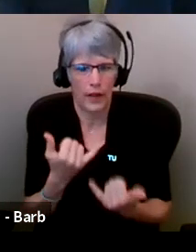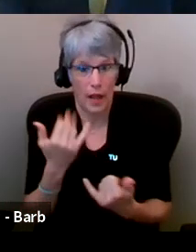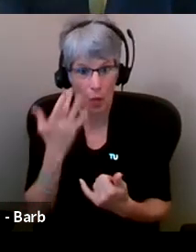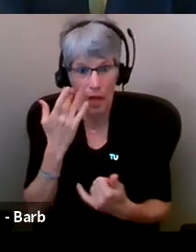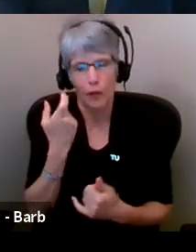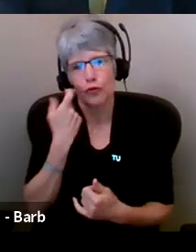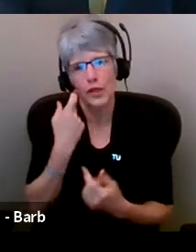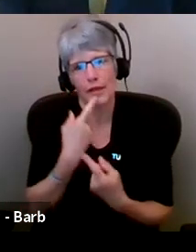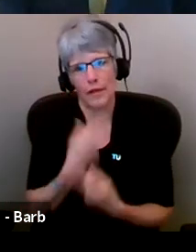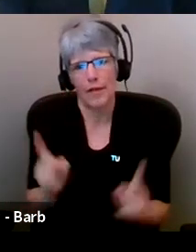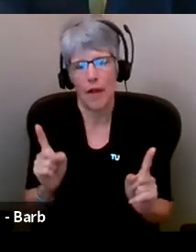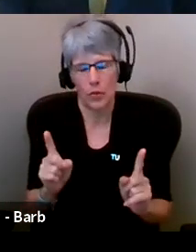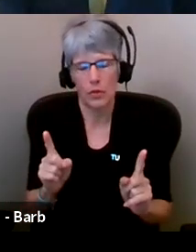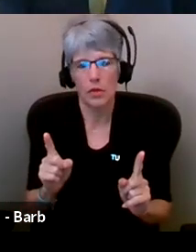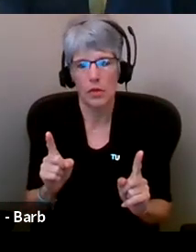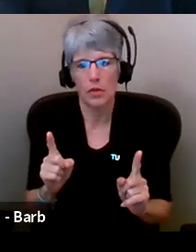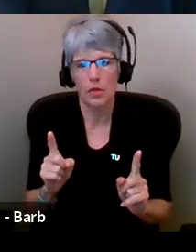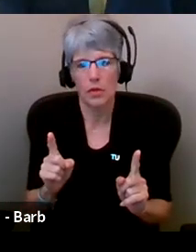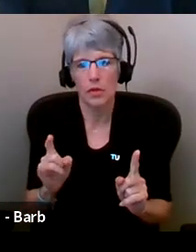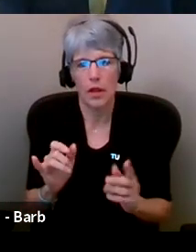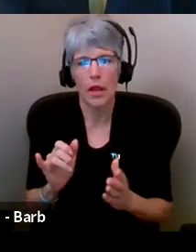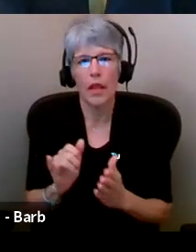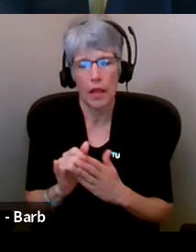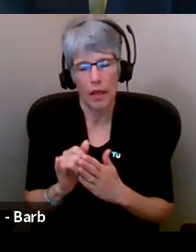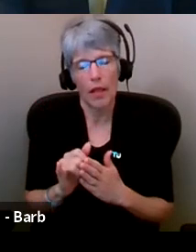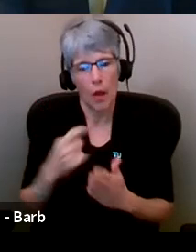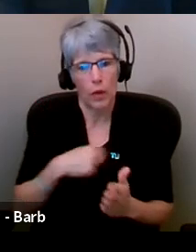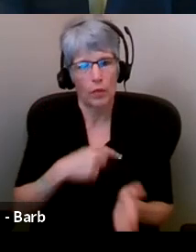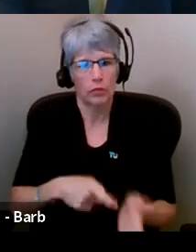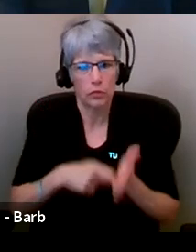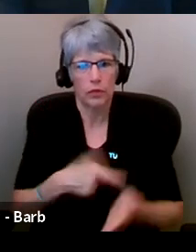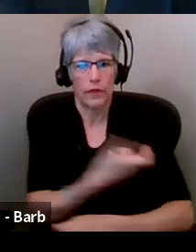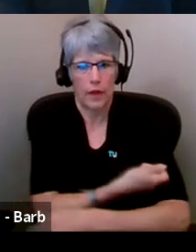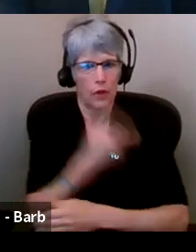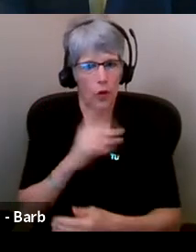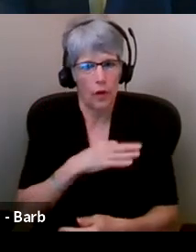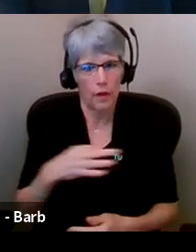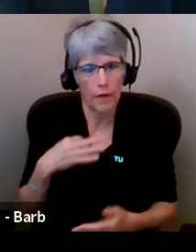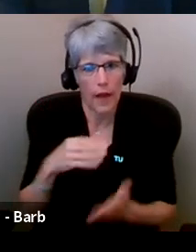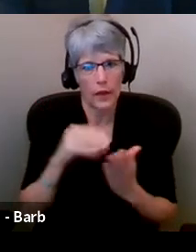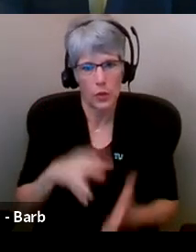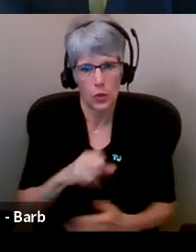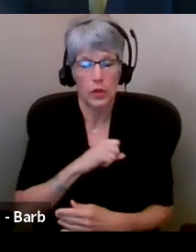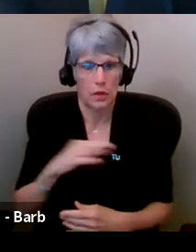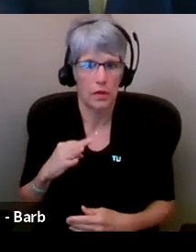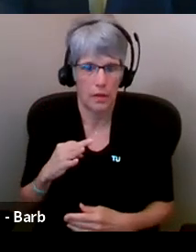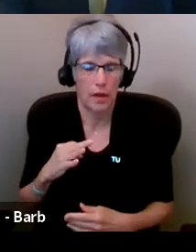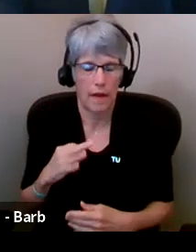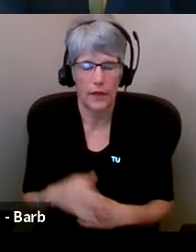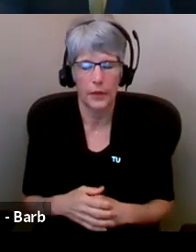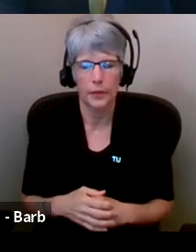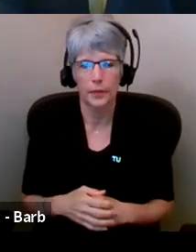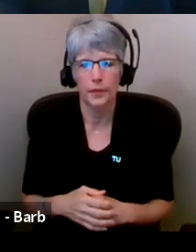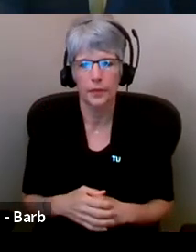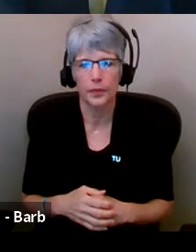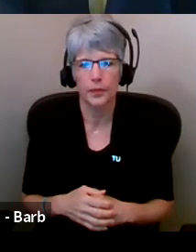announced that we were going to mandate vaccines for faculty, students, and staff. The decision was